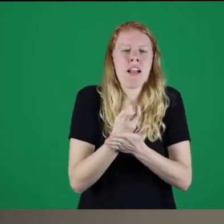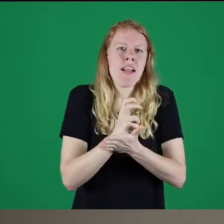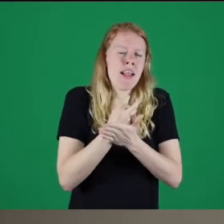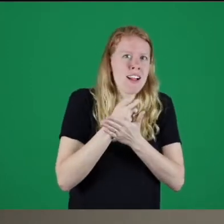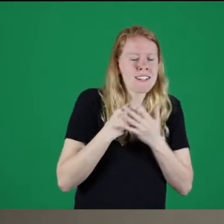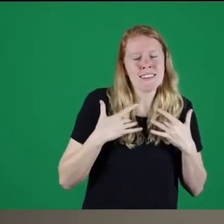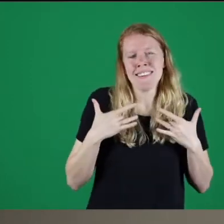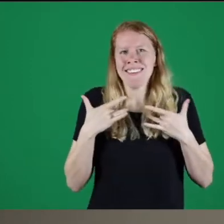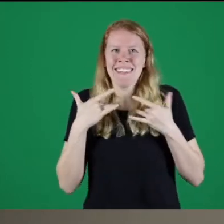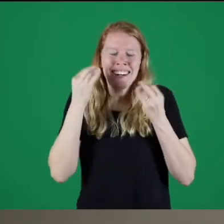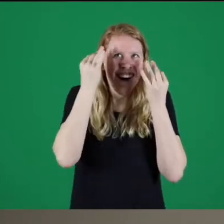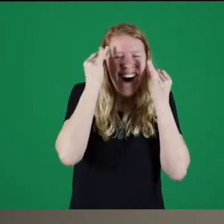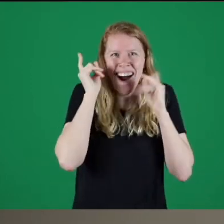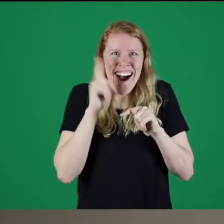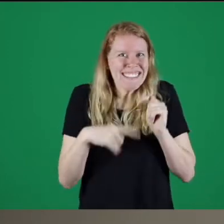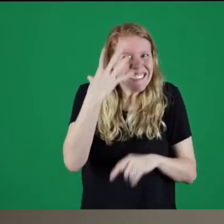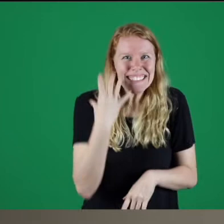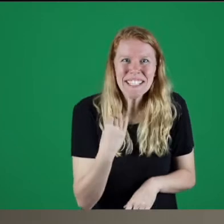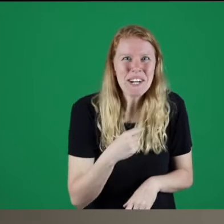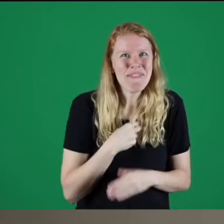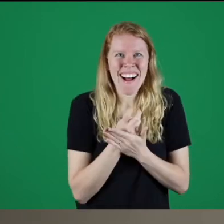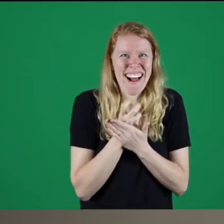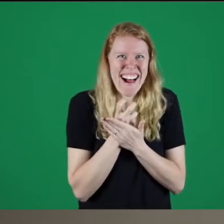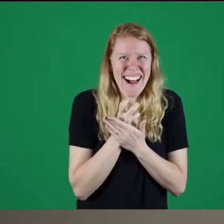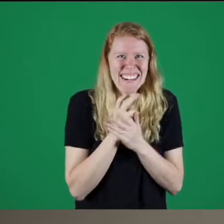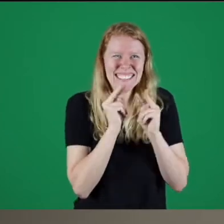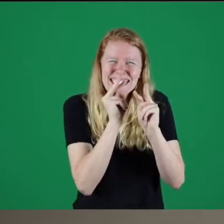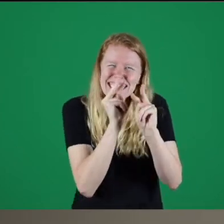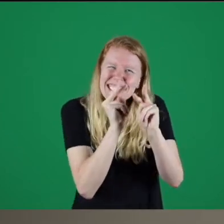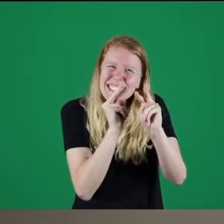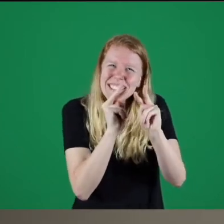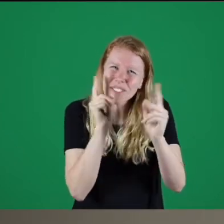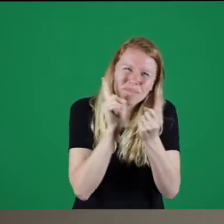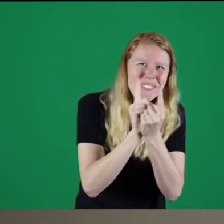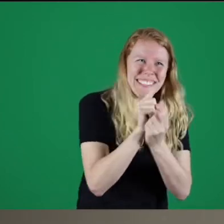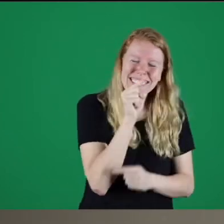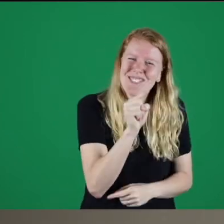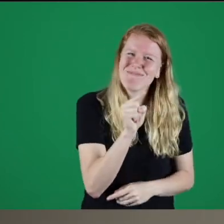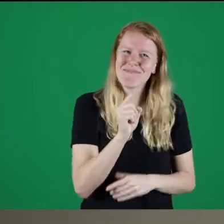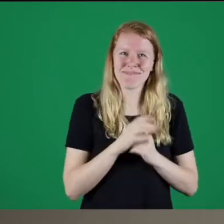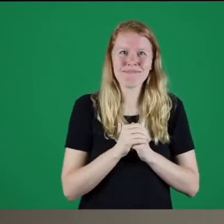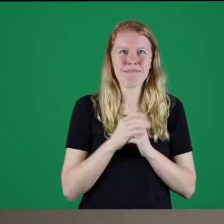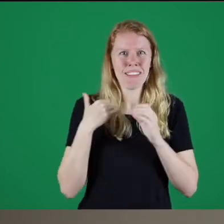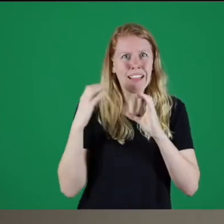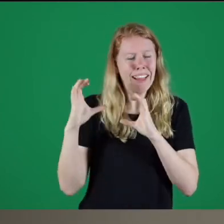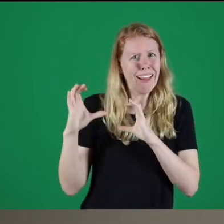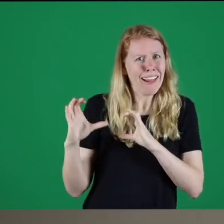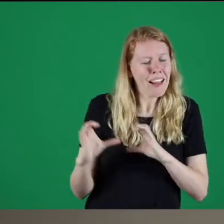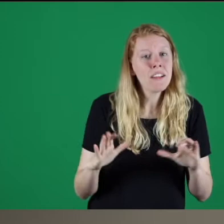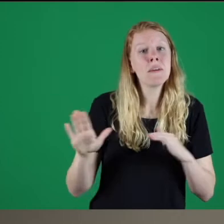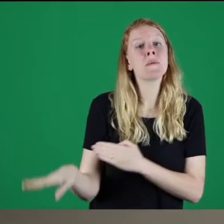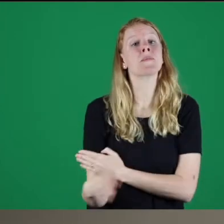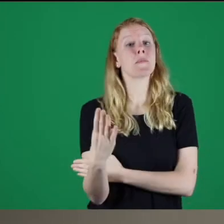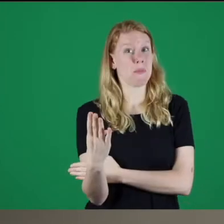night. No, I couldn't. I was so excited that I stayed up most of the night. And then in